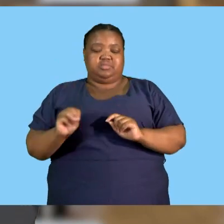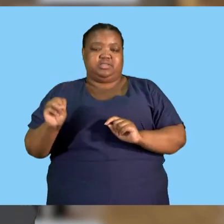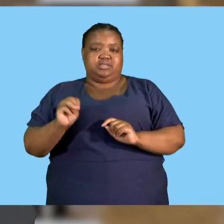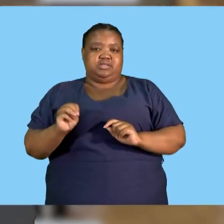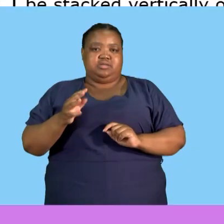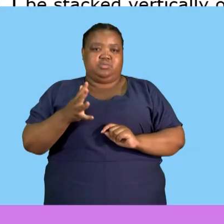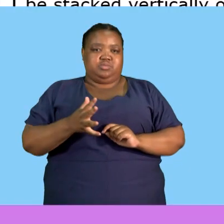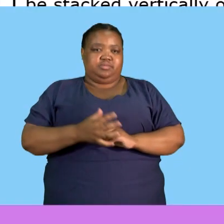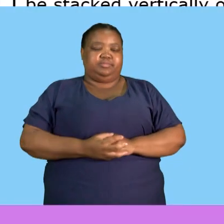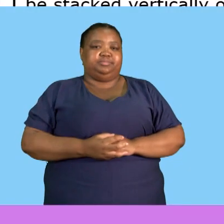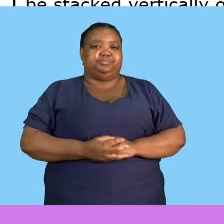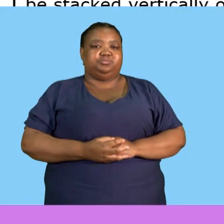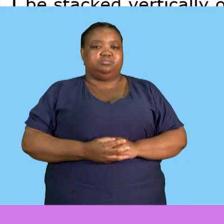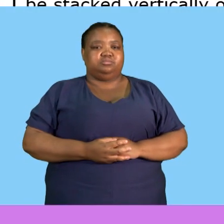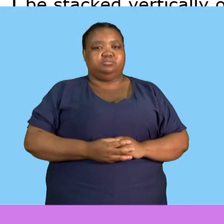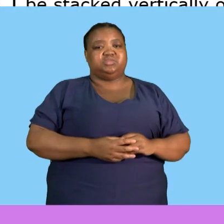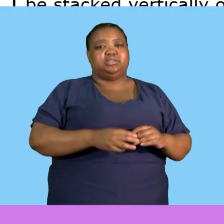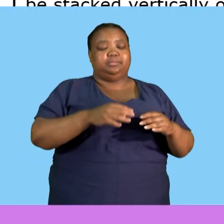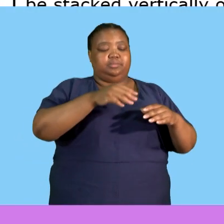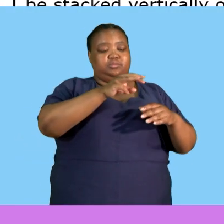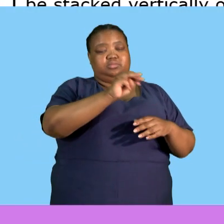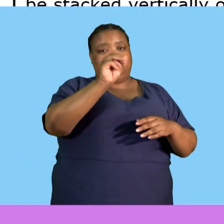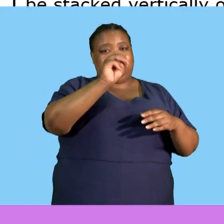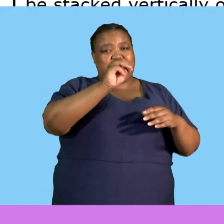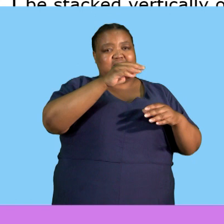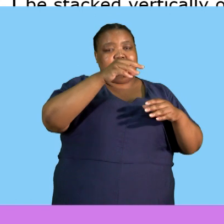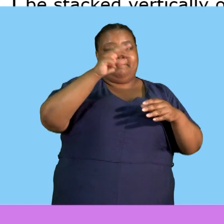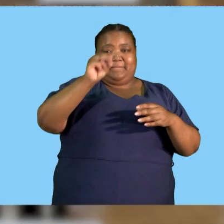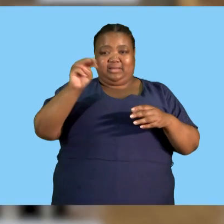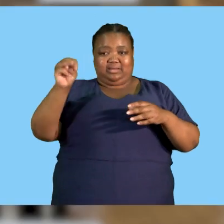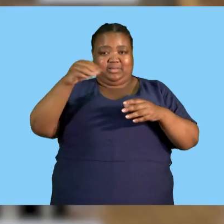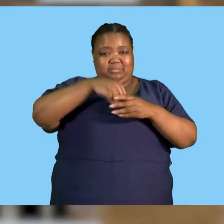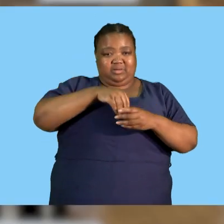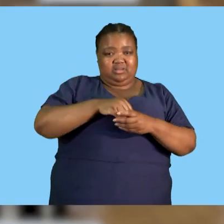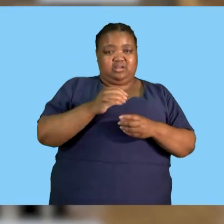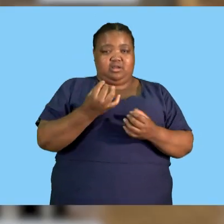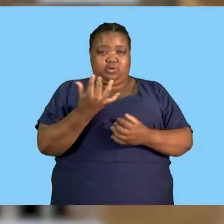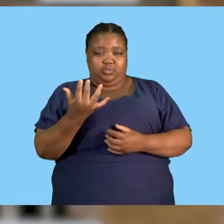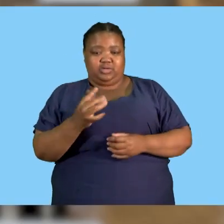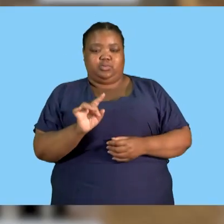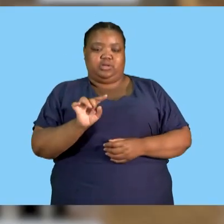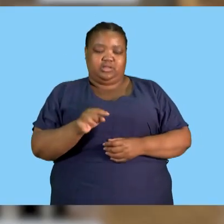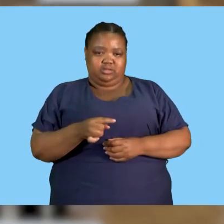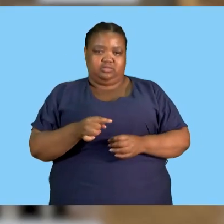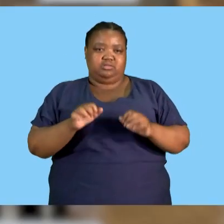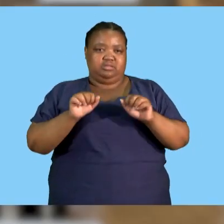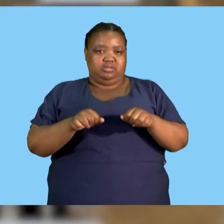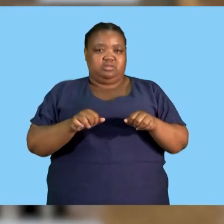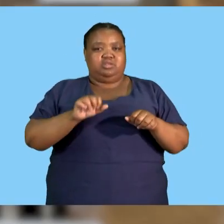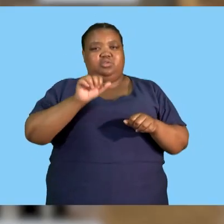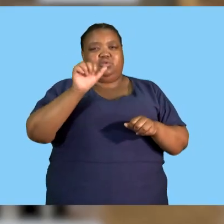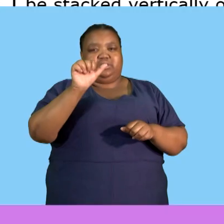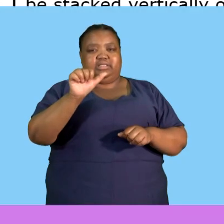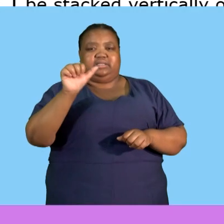this millimeters to meters. All right, so how many millimeters in a meter? I agree that's 1,000, right?